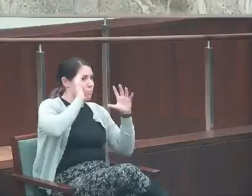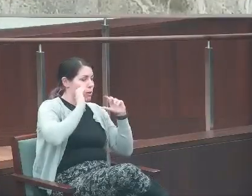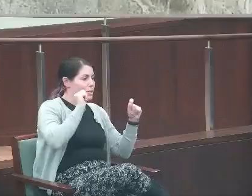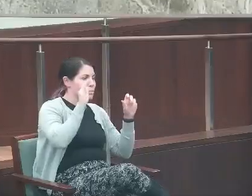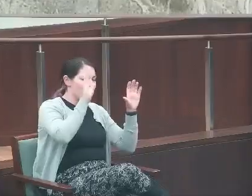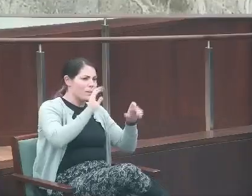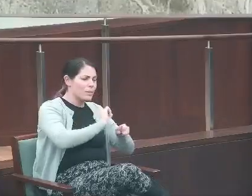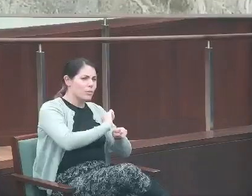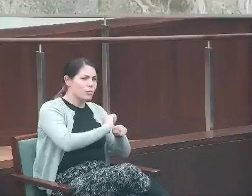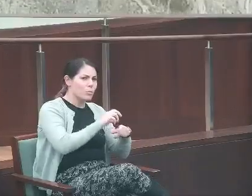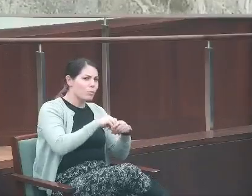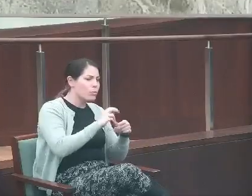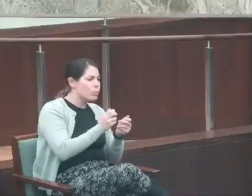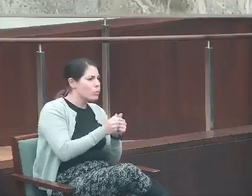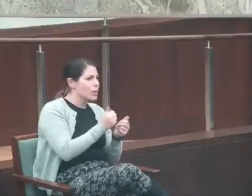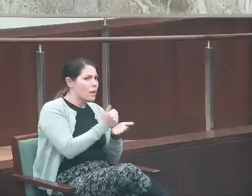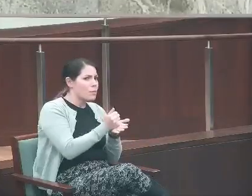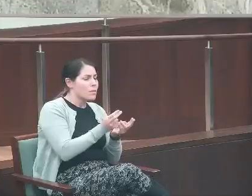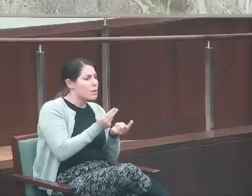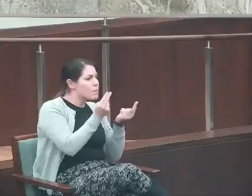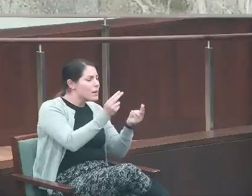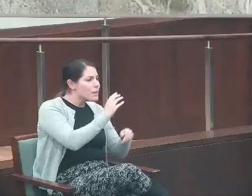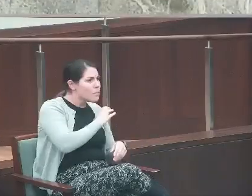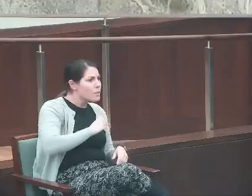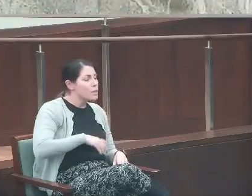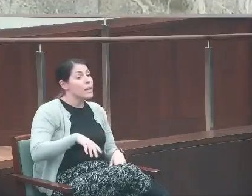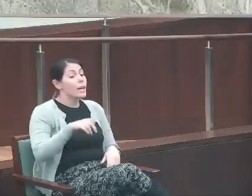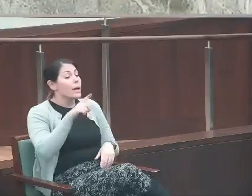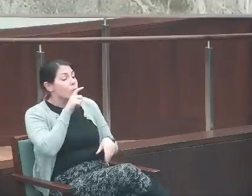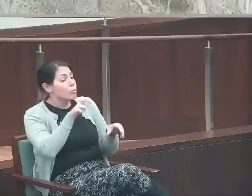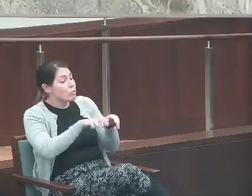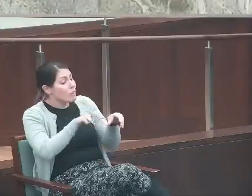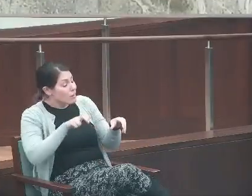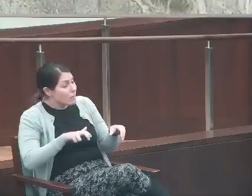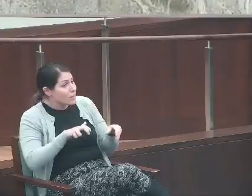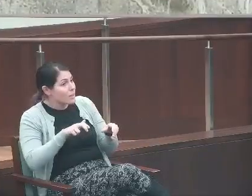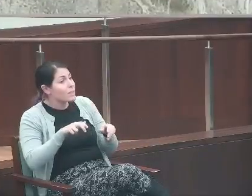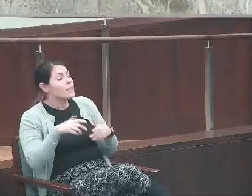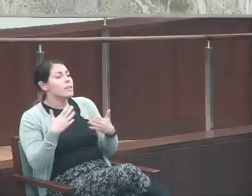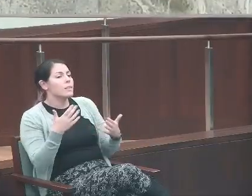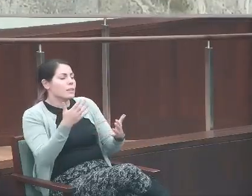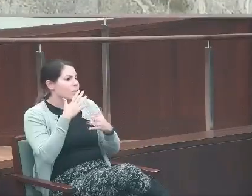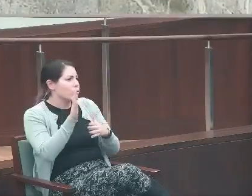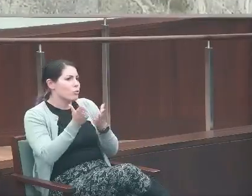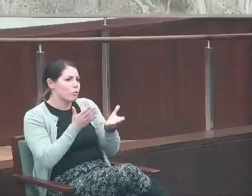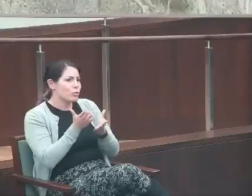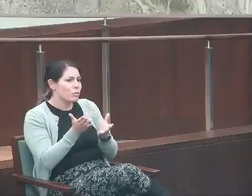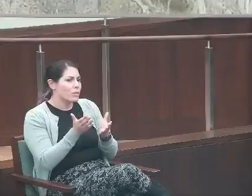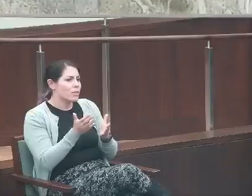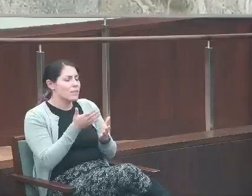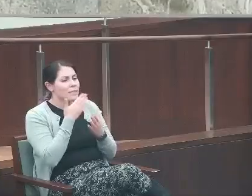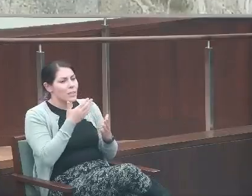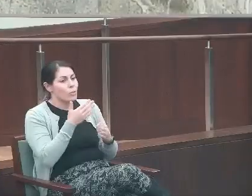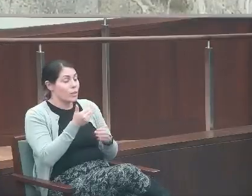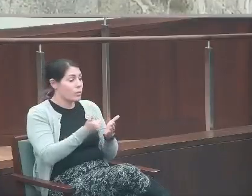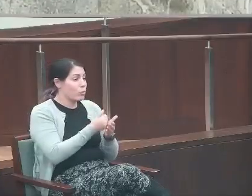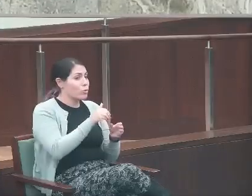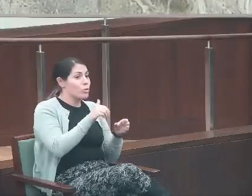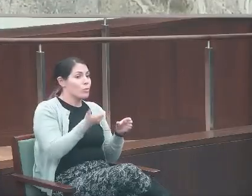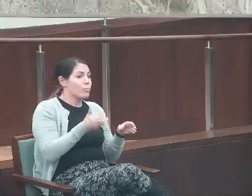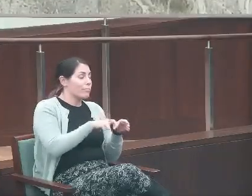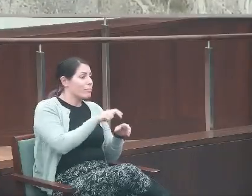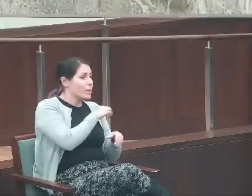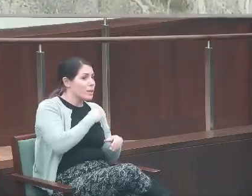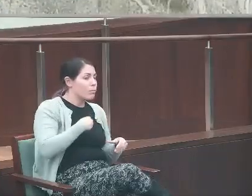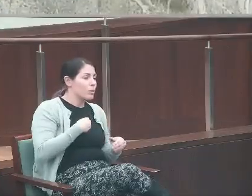the nominating committee, and to the outgoing members whose service has made us better, the new members who will soon make their